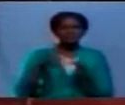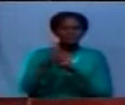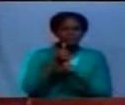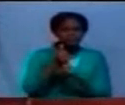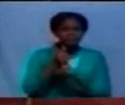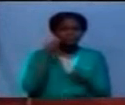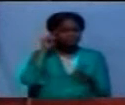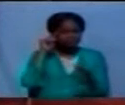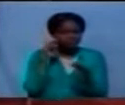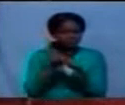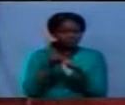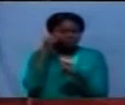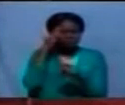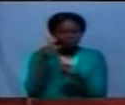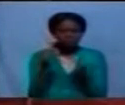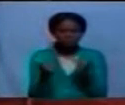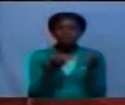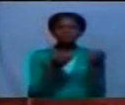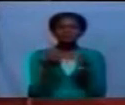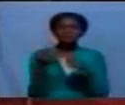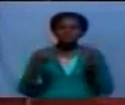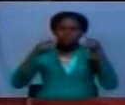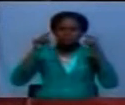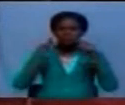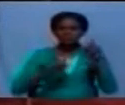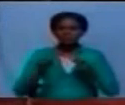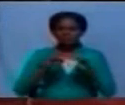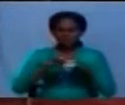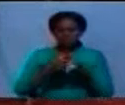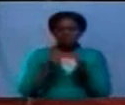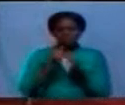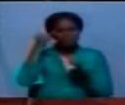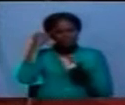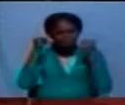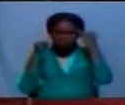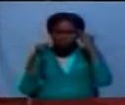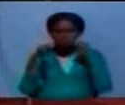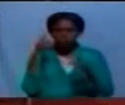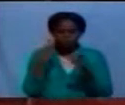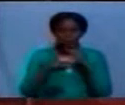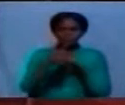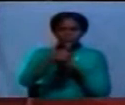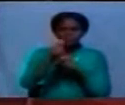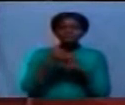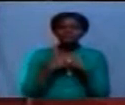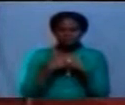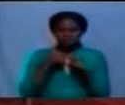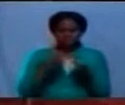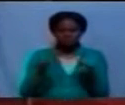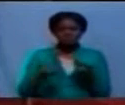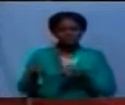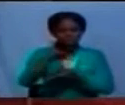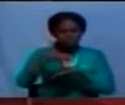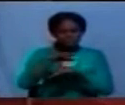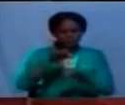particular goal. That is why the most successful people, they start with an idea which they fund themselves, but over time,